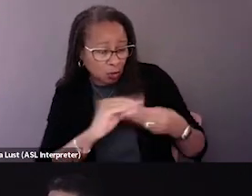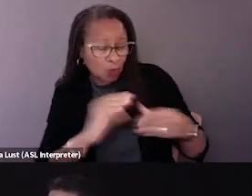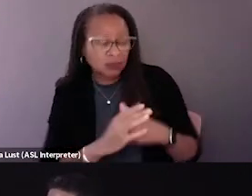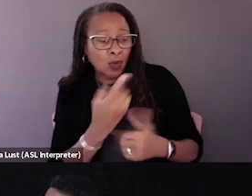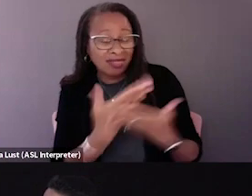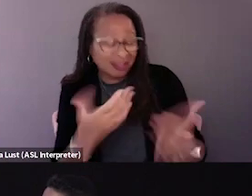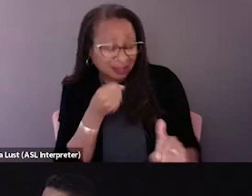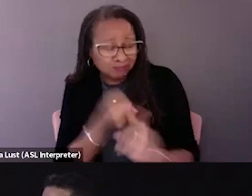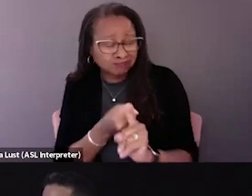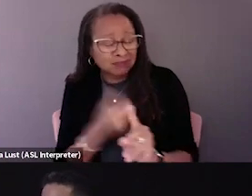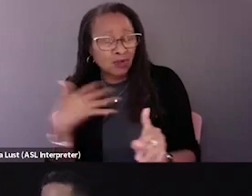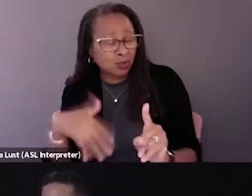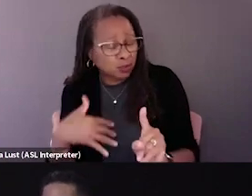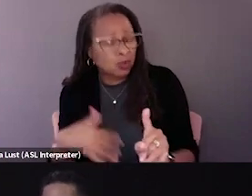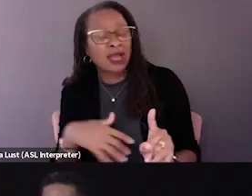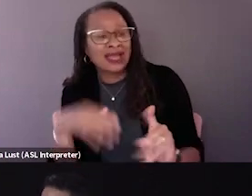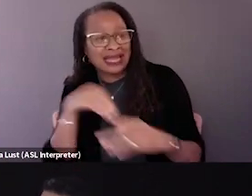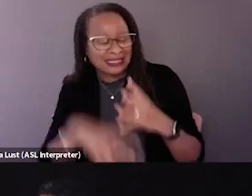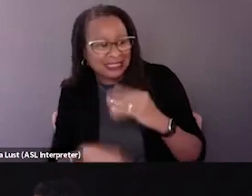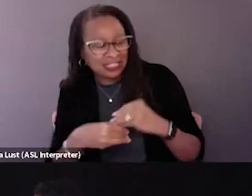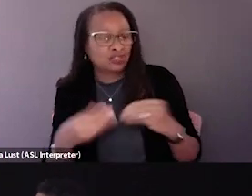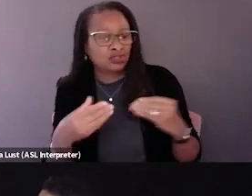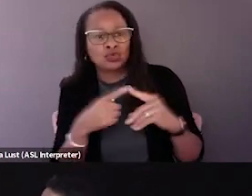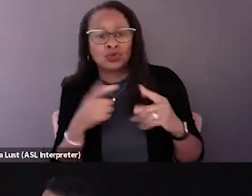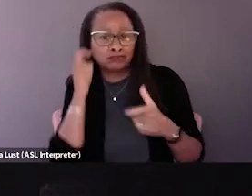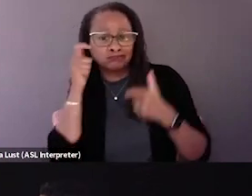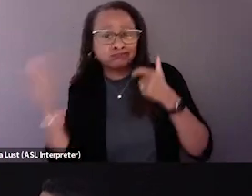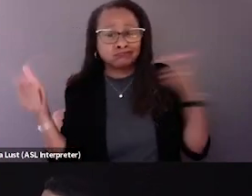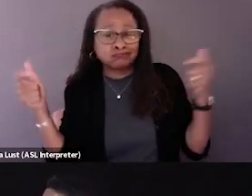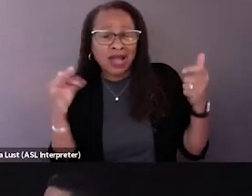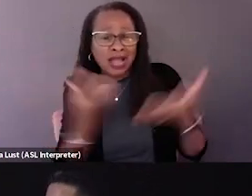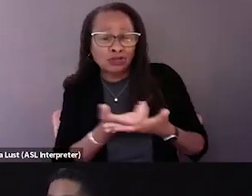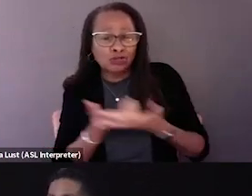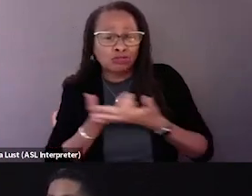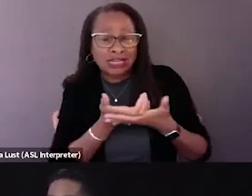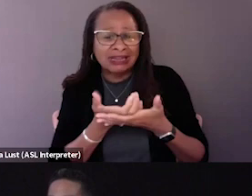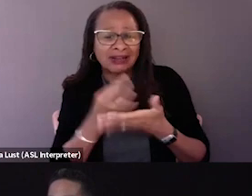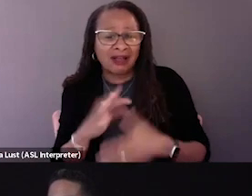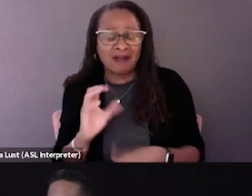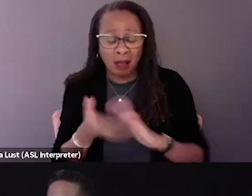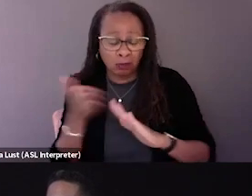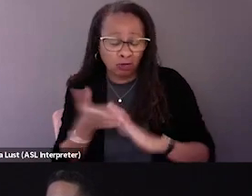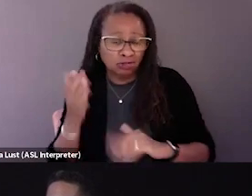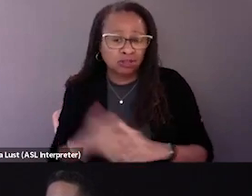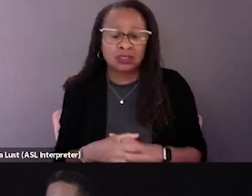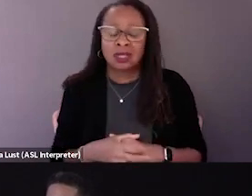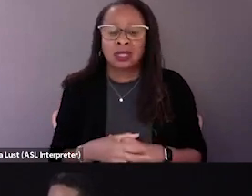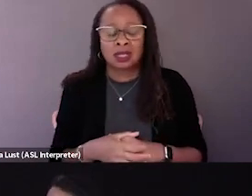that was striking, in addition to just the sheer hubris, right, and the greed of this operation,